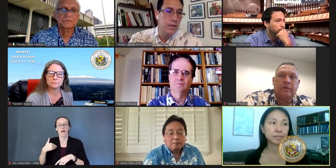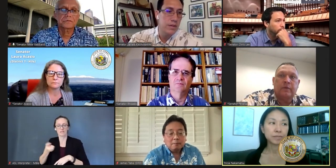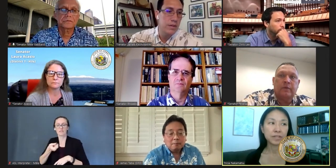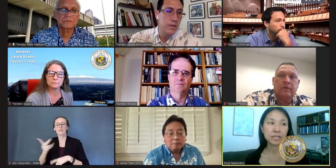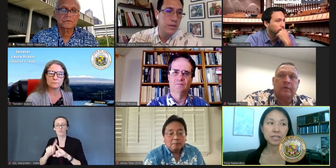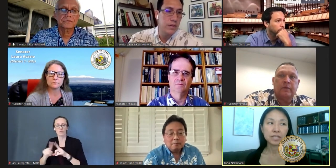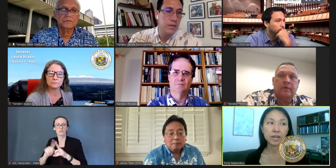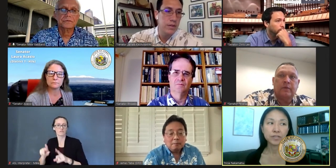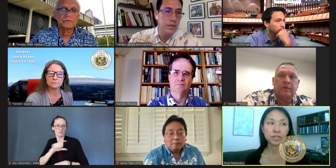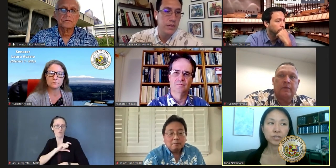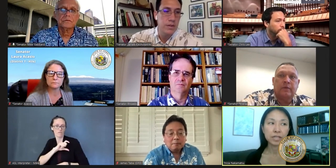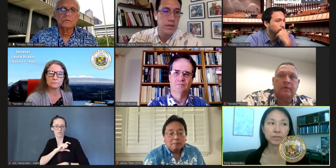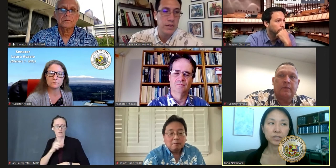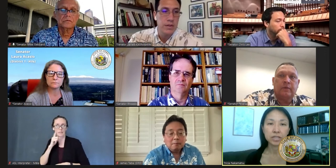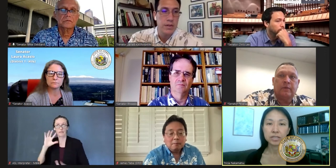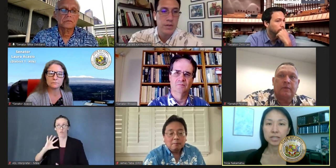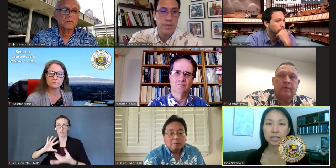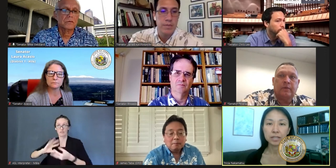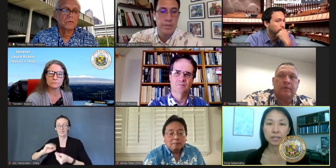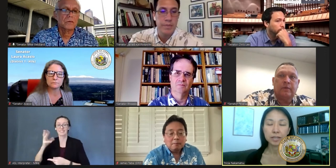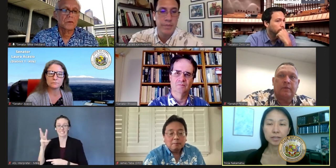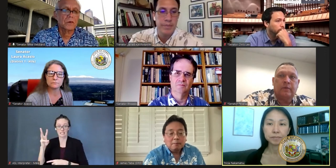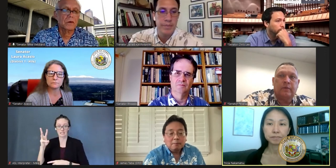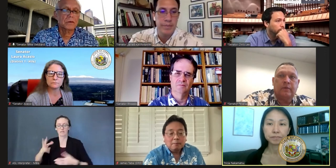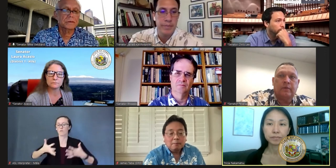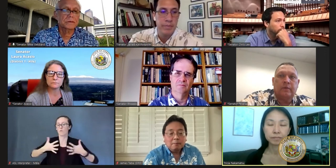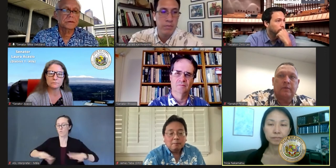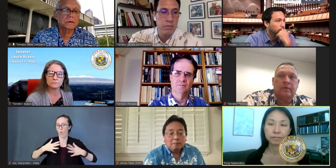officers, I believe 16 officers. They were dressed in